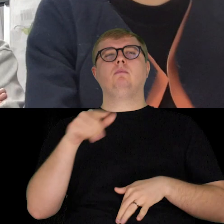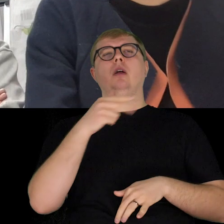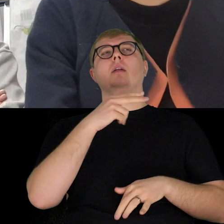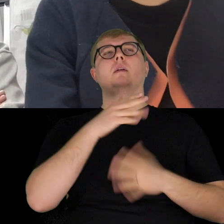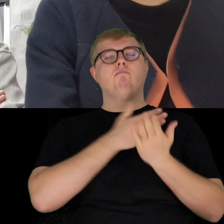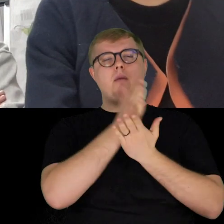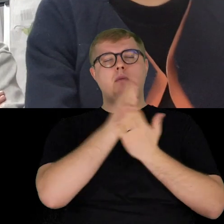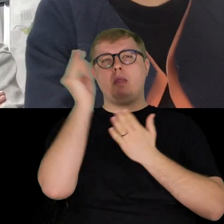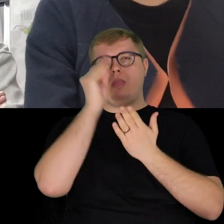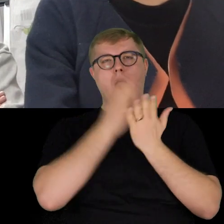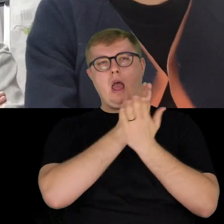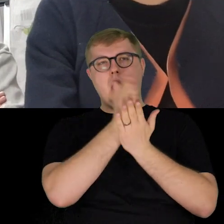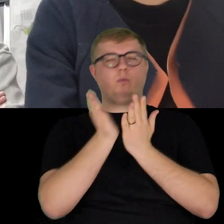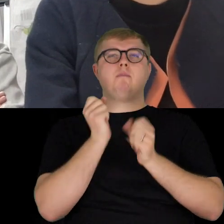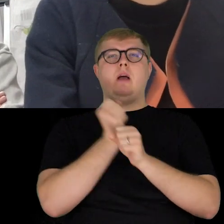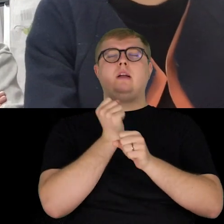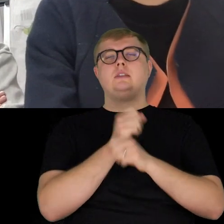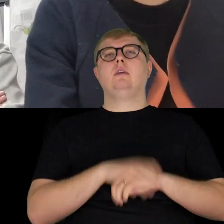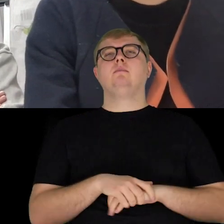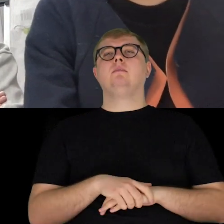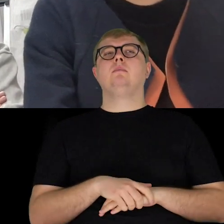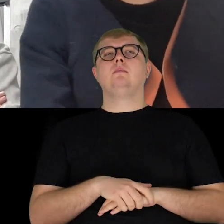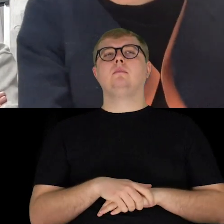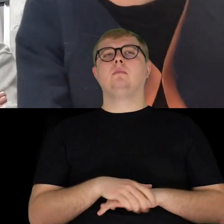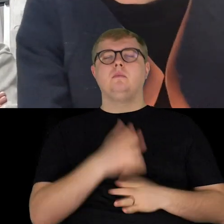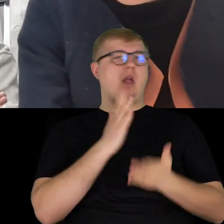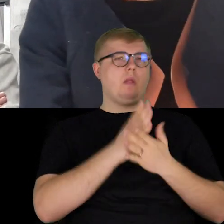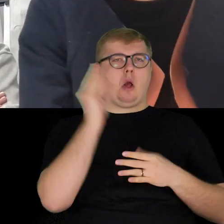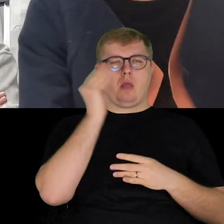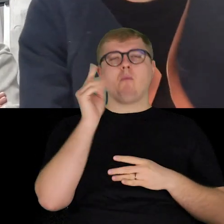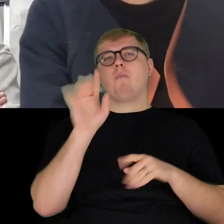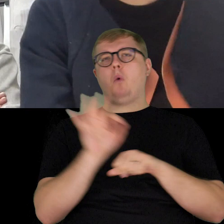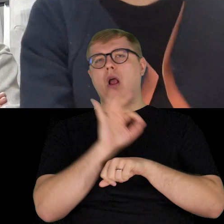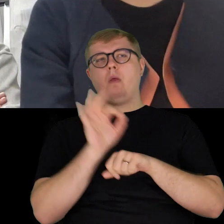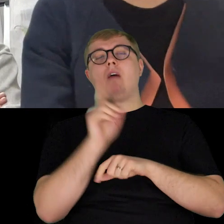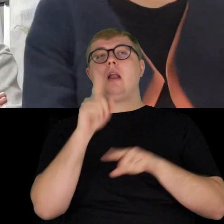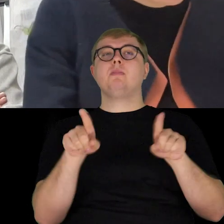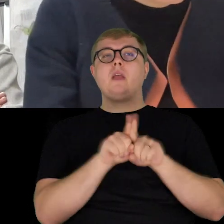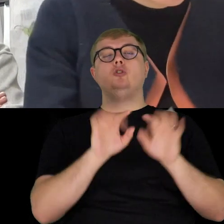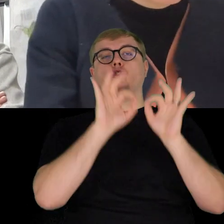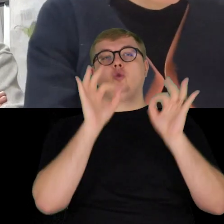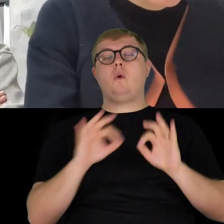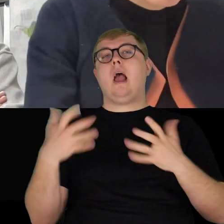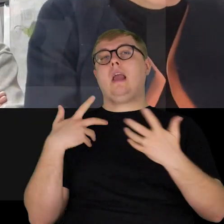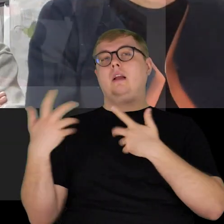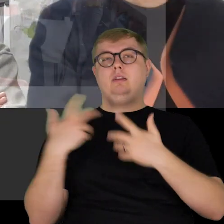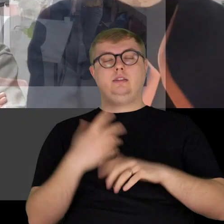work not only between science and design, but also then with the arts, and